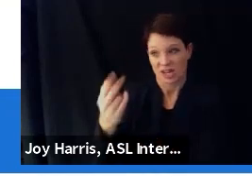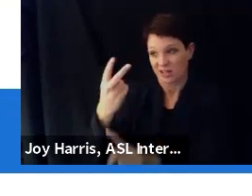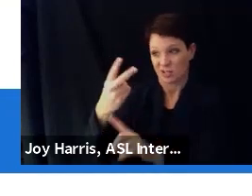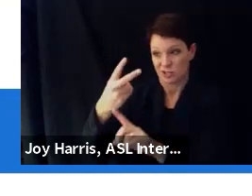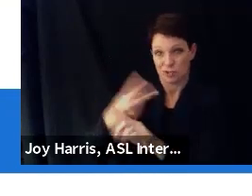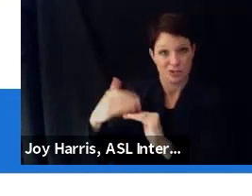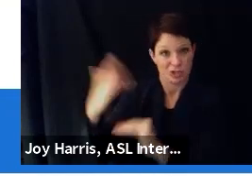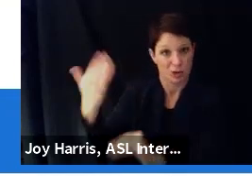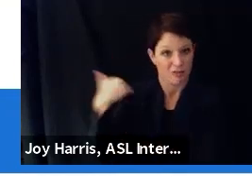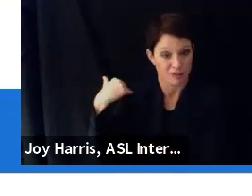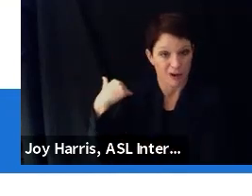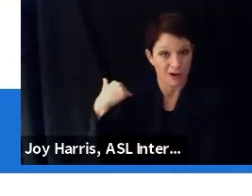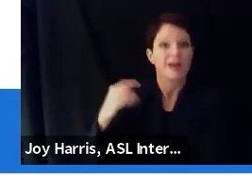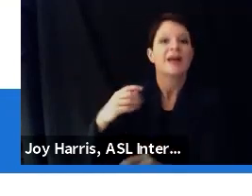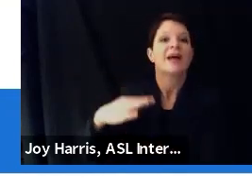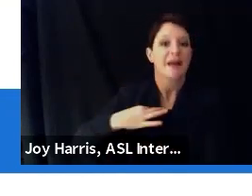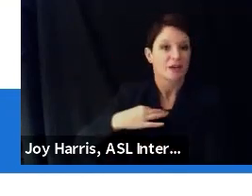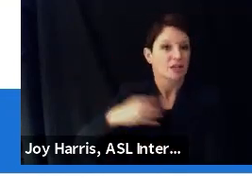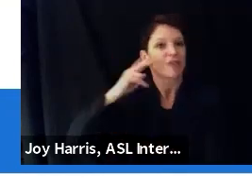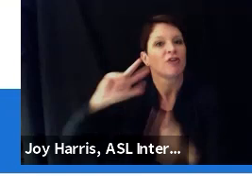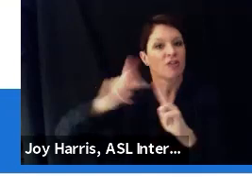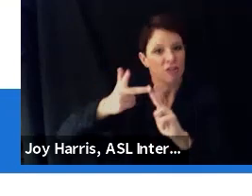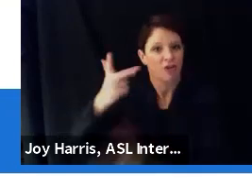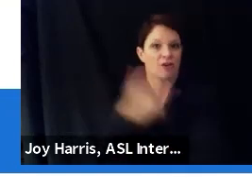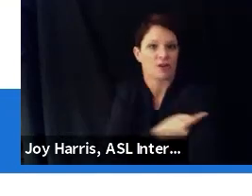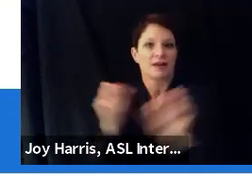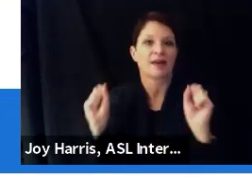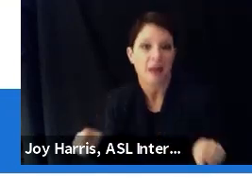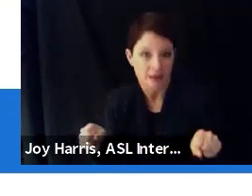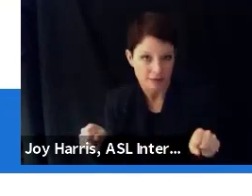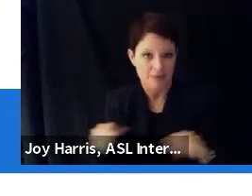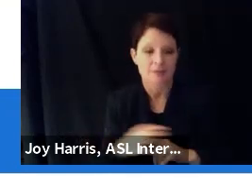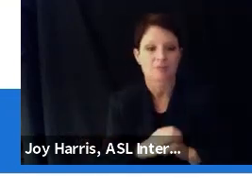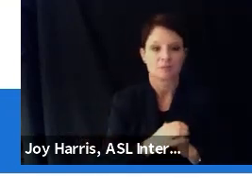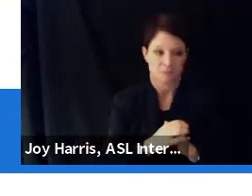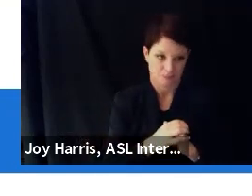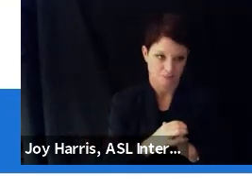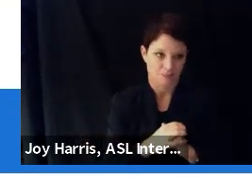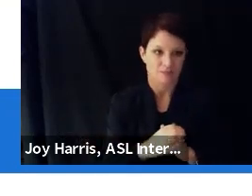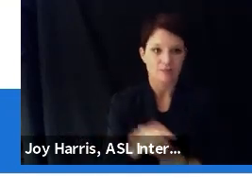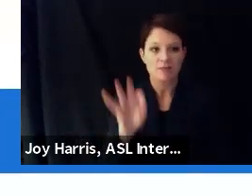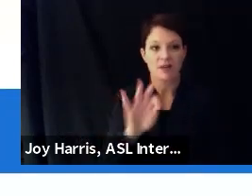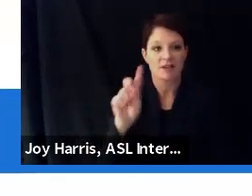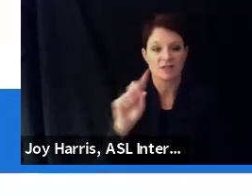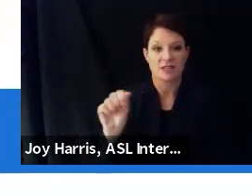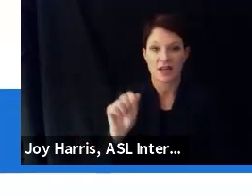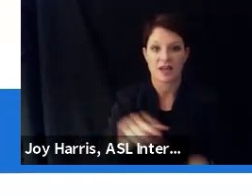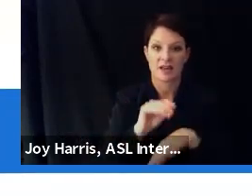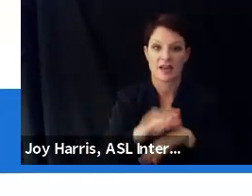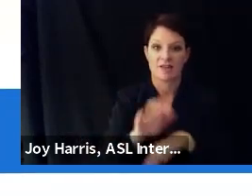be eligible for a booster dose. So the FDA advisory